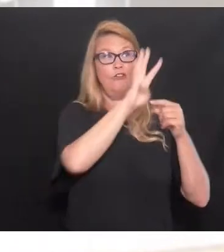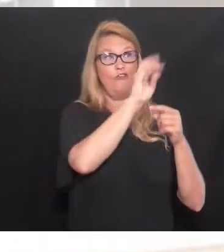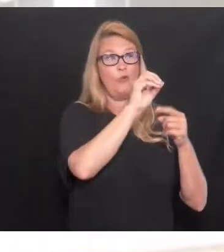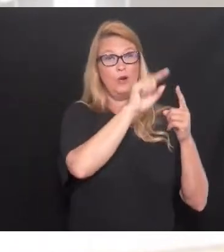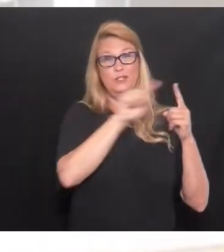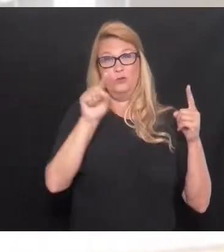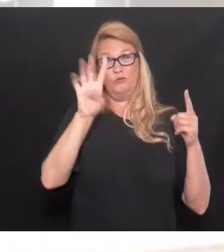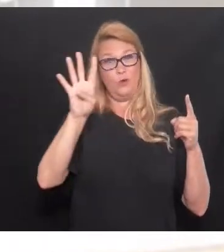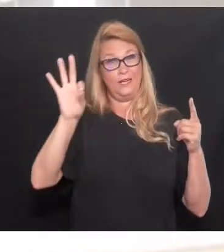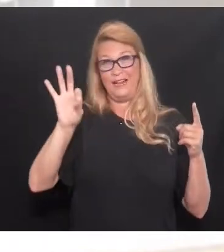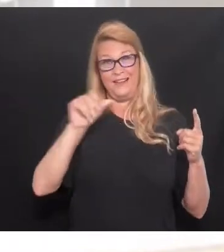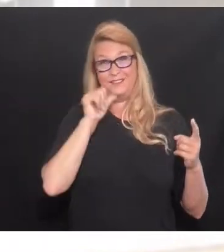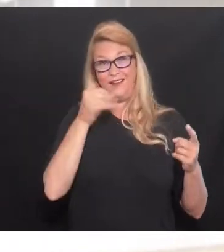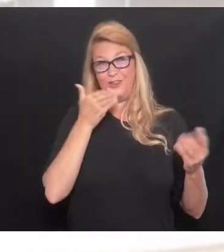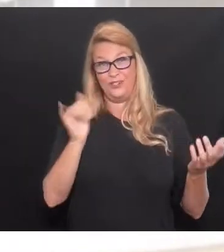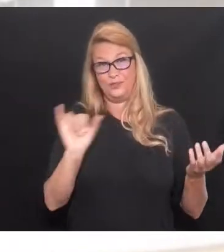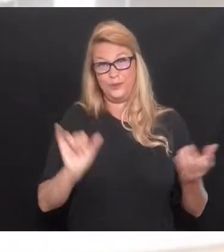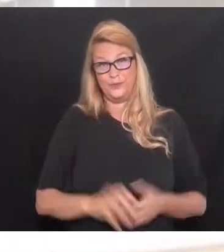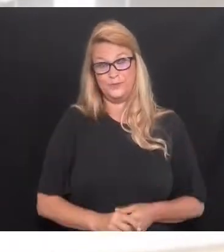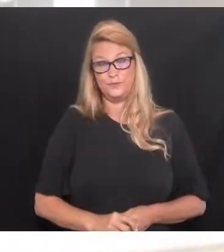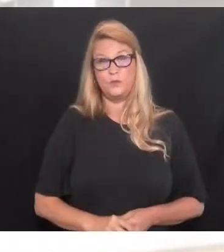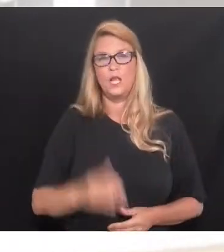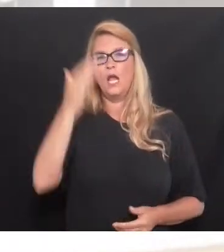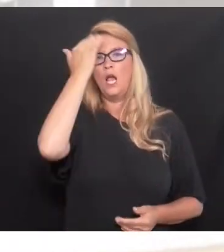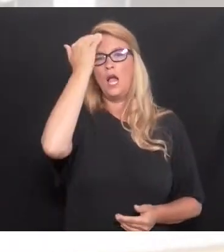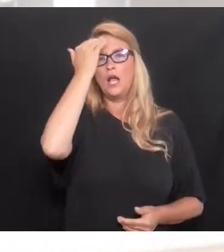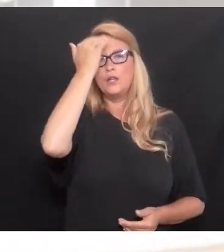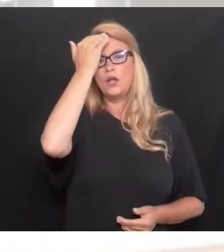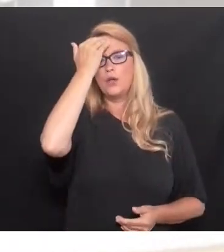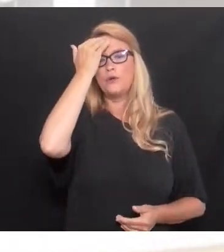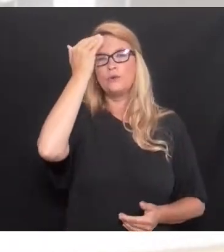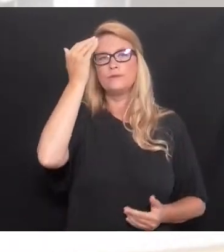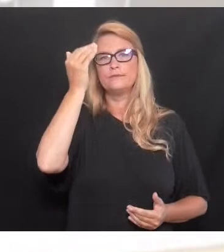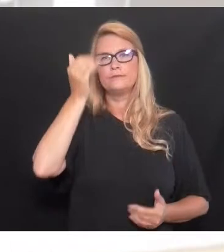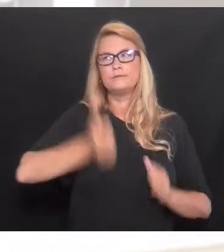49. So I know most people are familiar with me